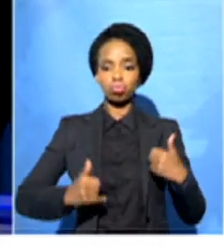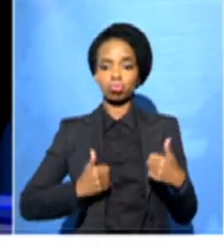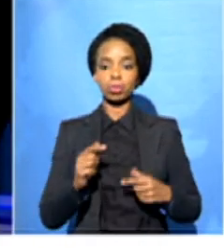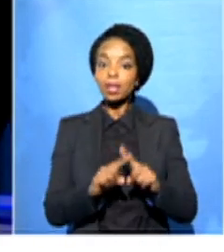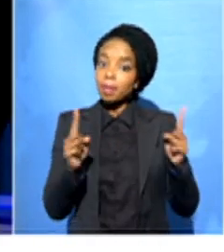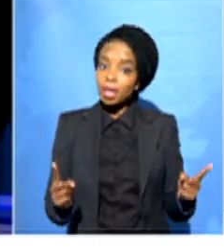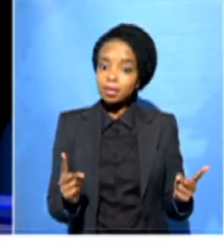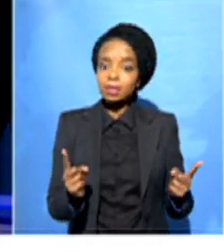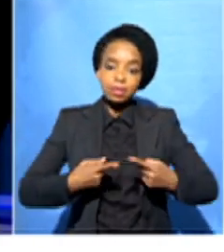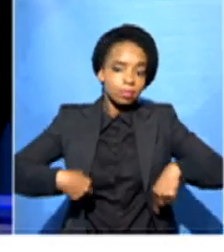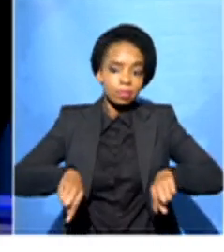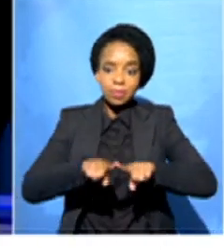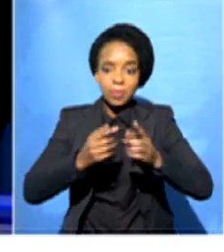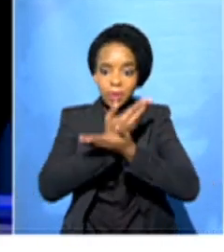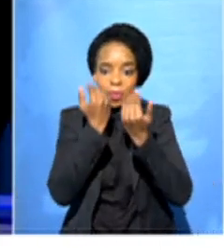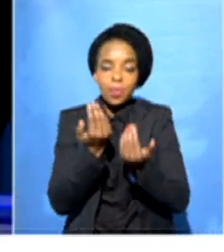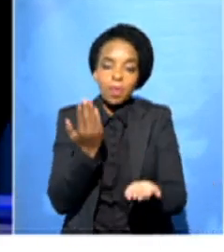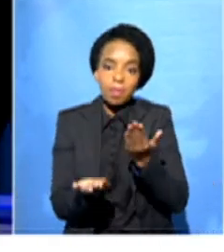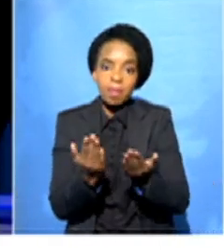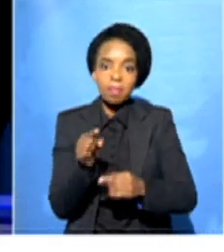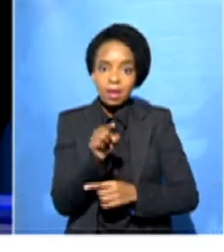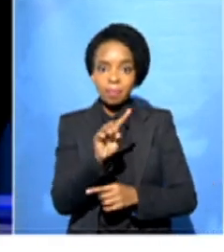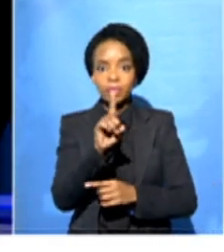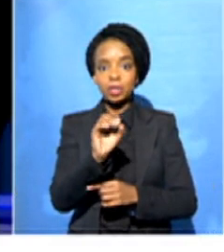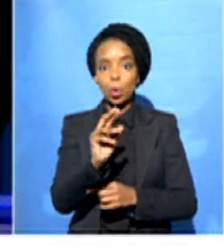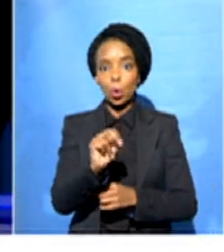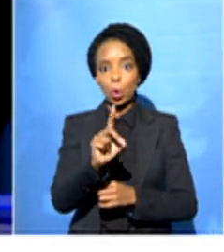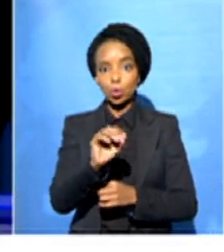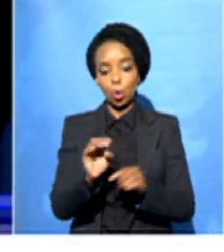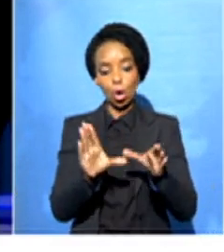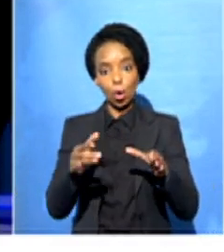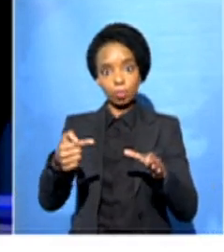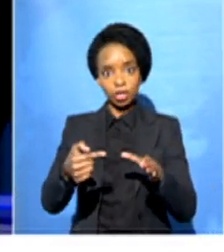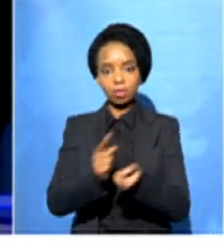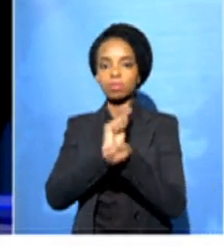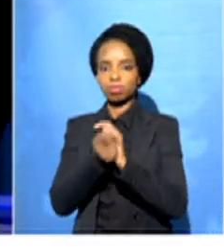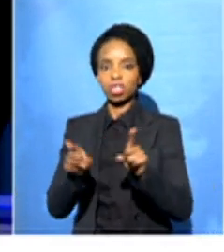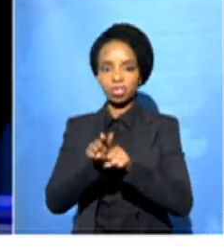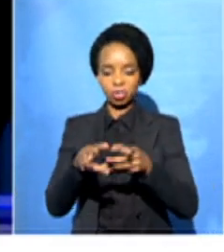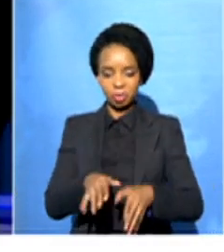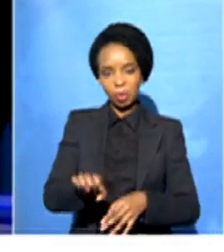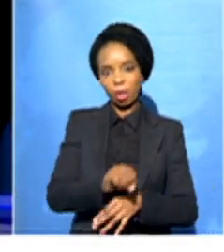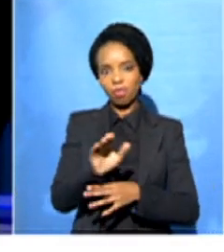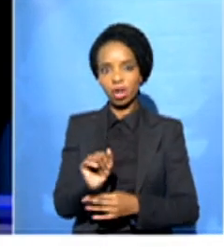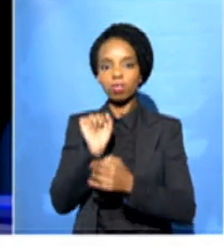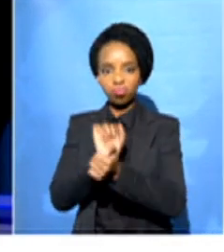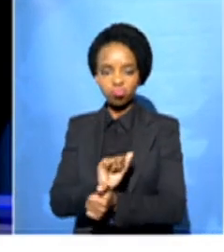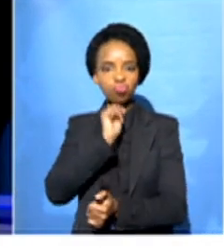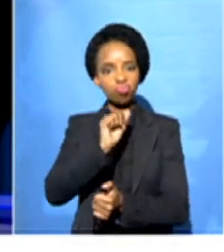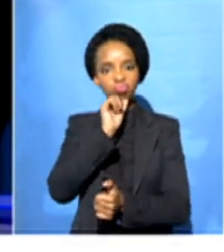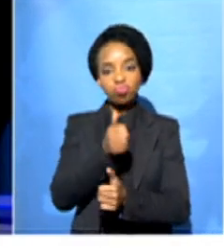Commission will change all that. Let's come back to the events of